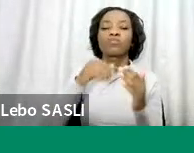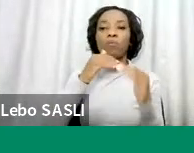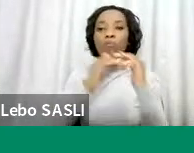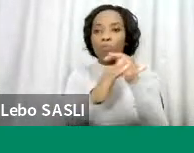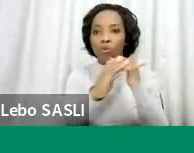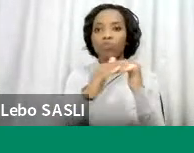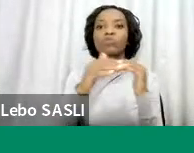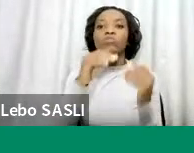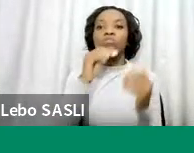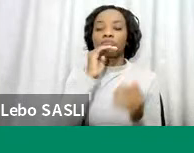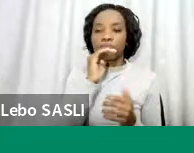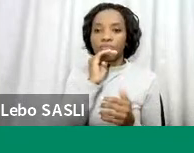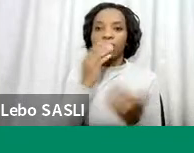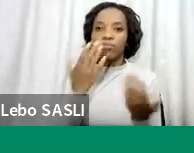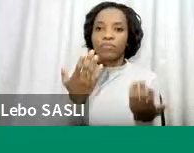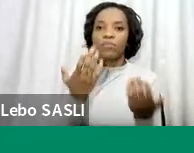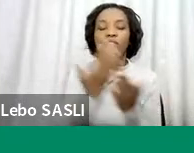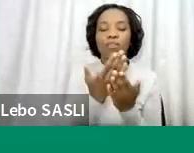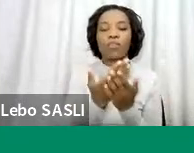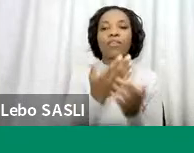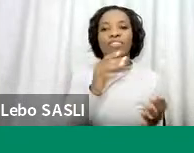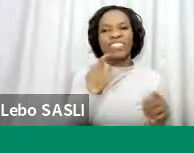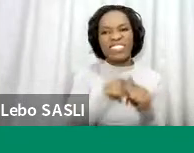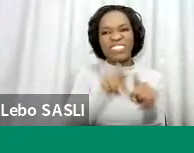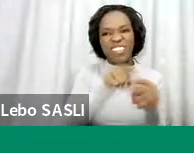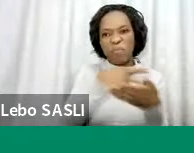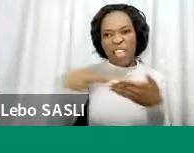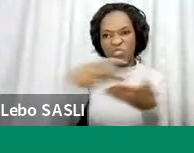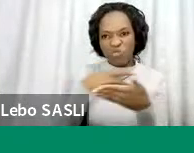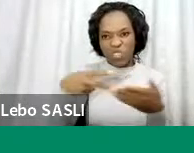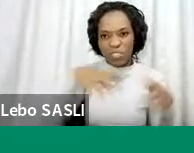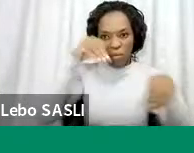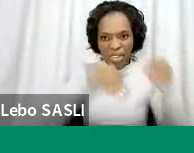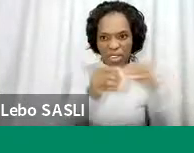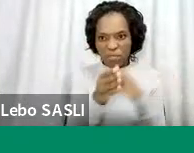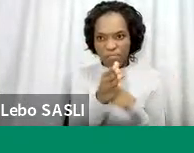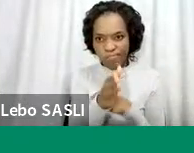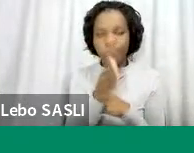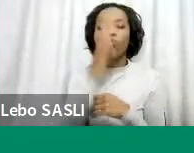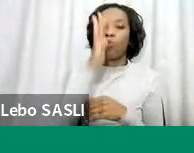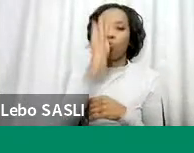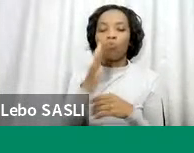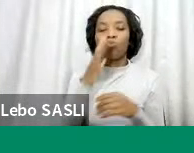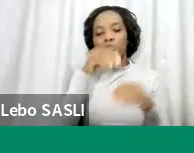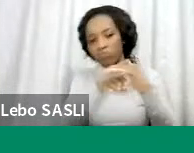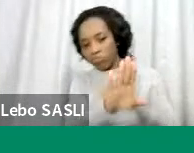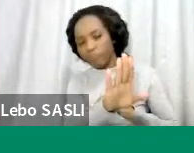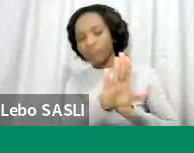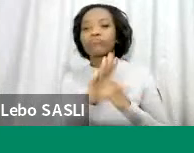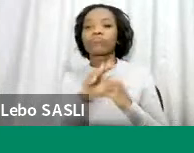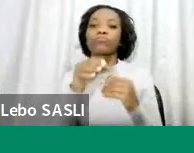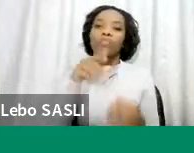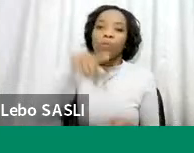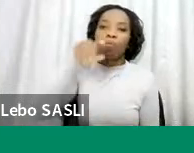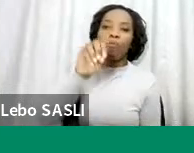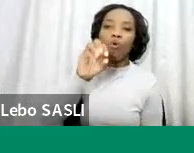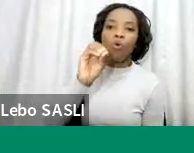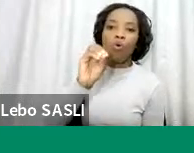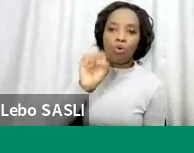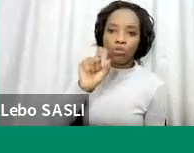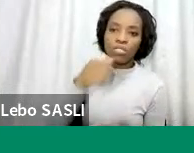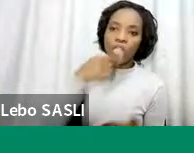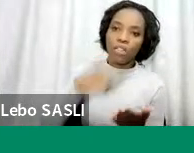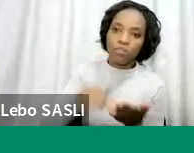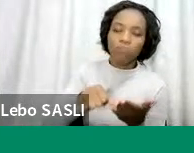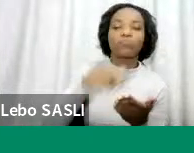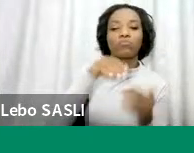floor, 87 Freki de Beer Street. The mail will come through and will give your complaint attention. Ensure